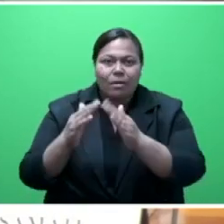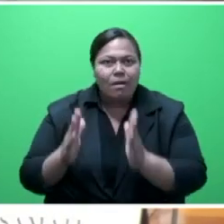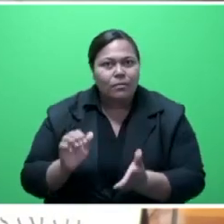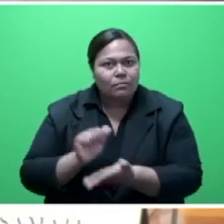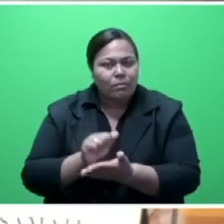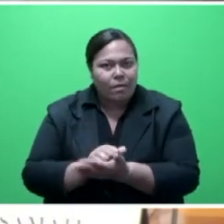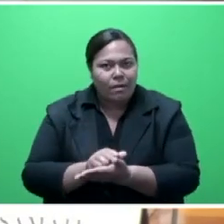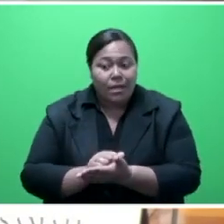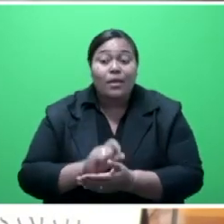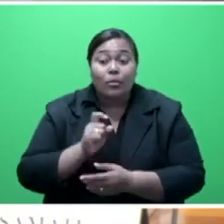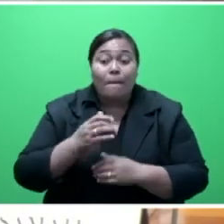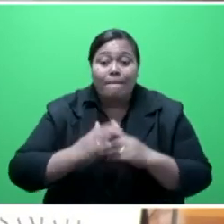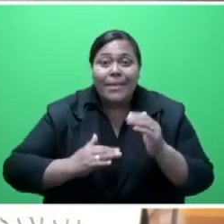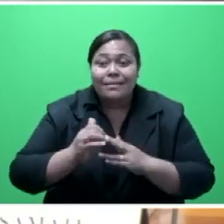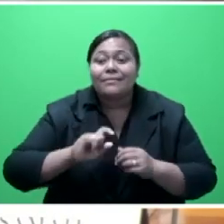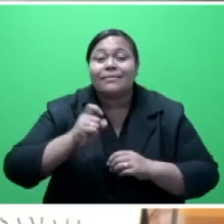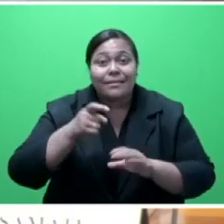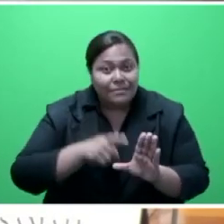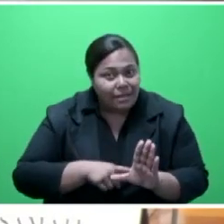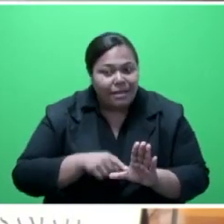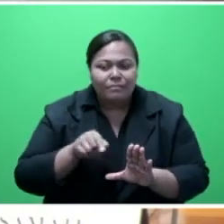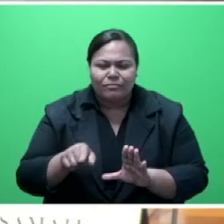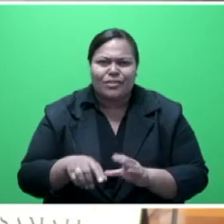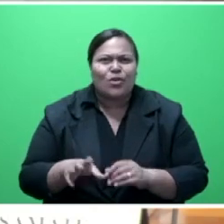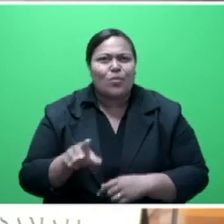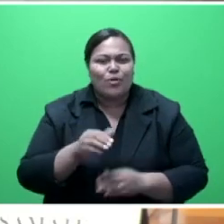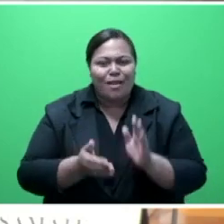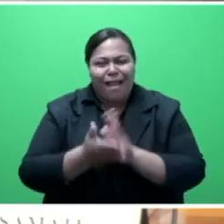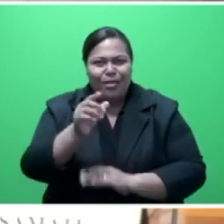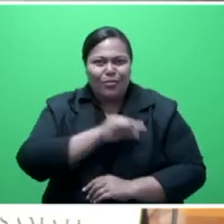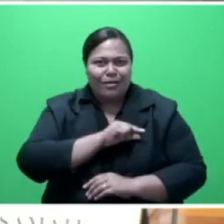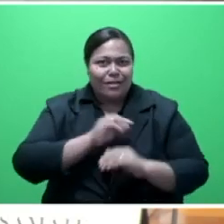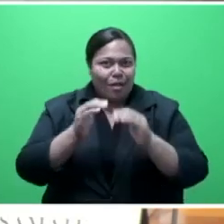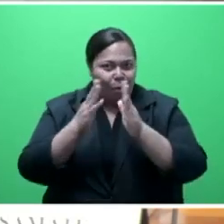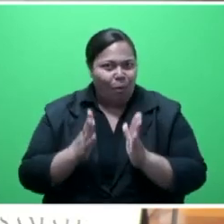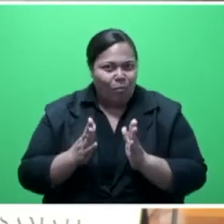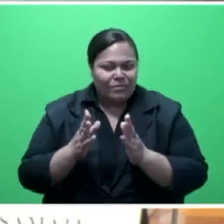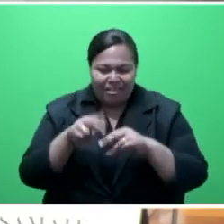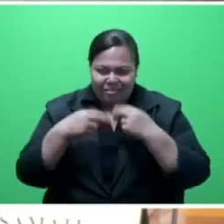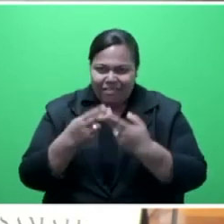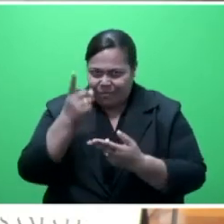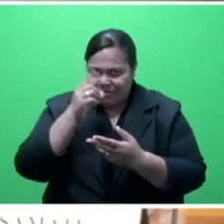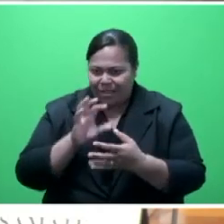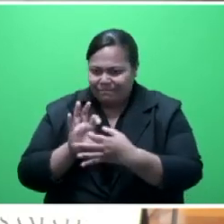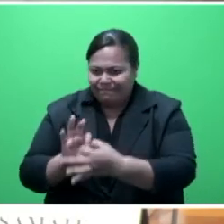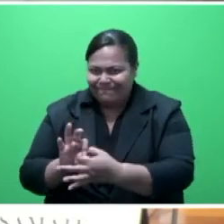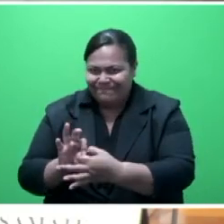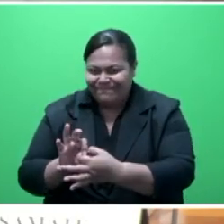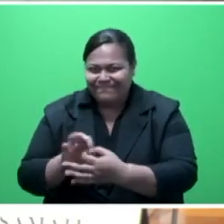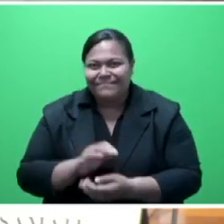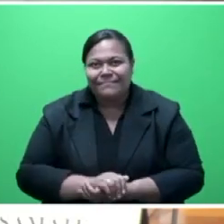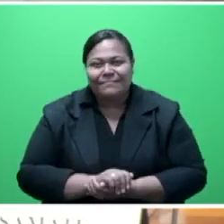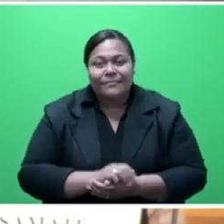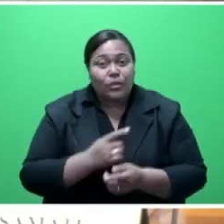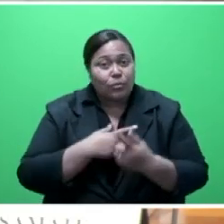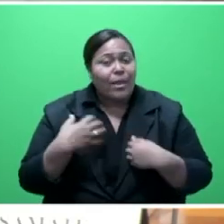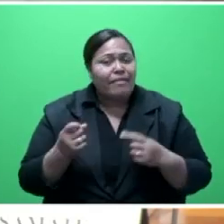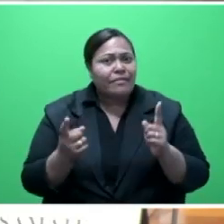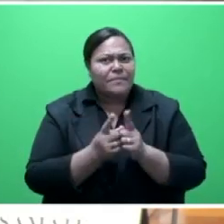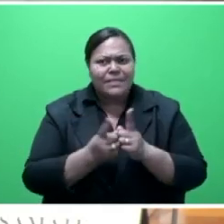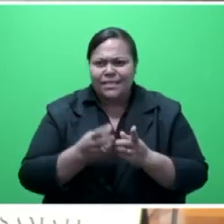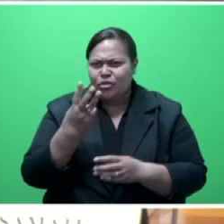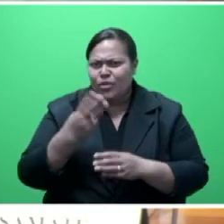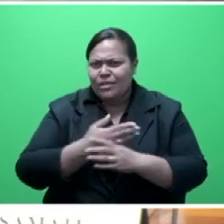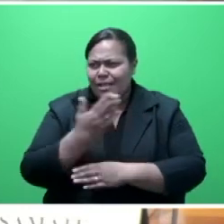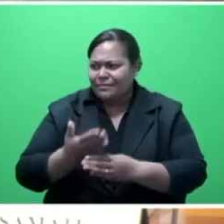matter more than high-quality homes that families can call their own. In partnership with the IFC, we just had a meeting with them just 3 days